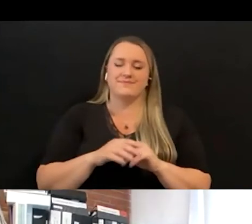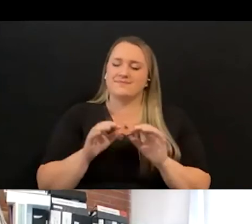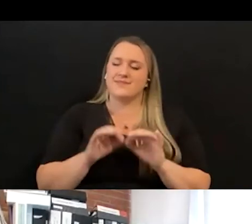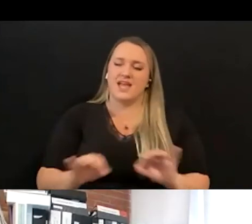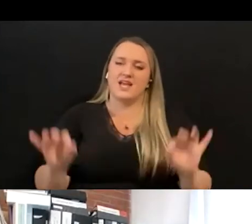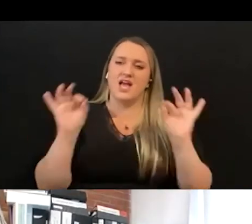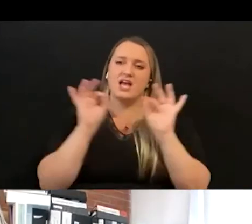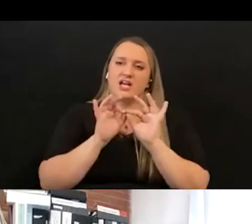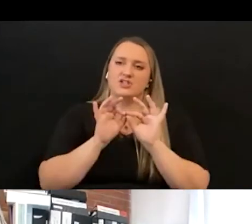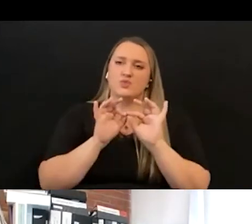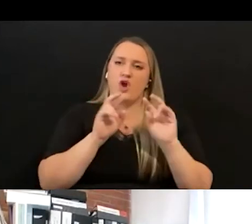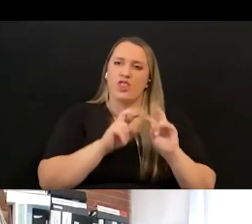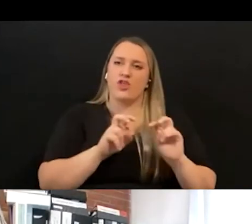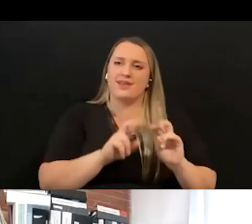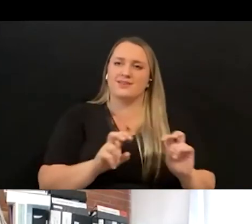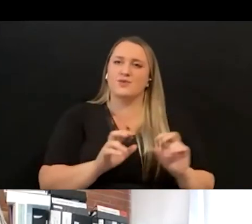worth looking into it. And